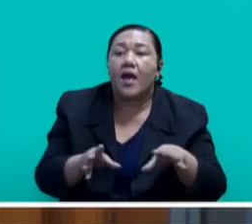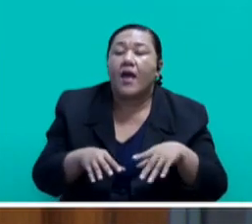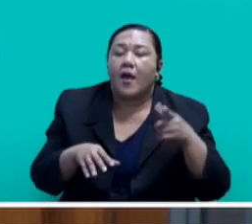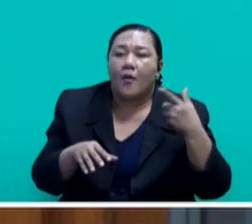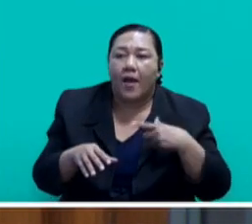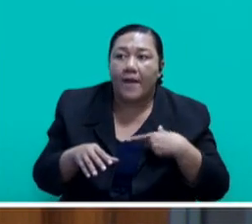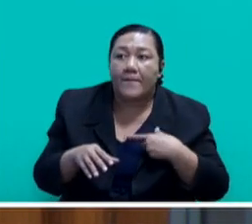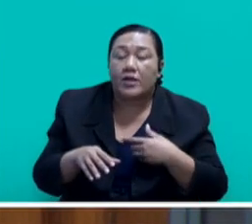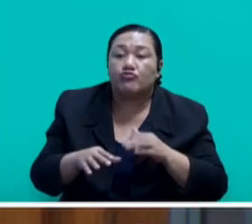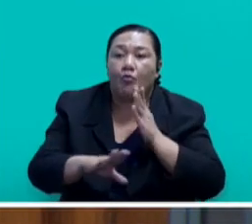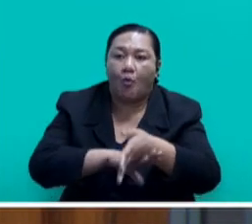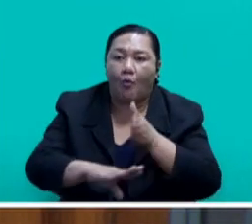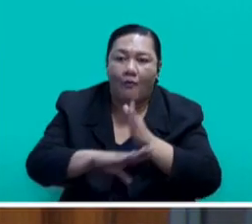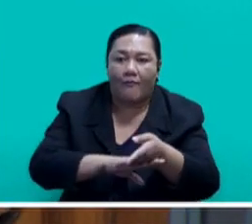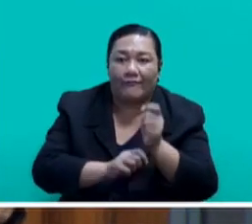unsustainable practice.